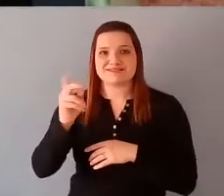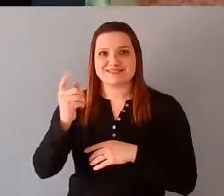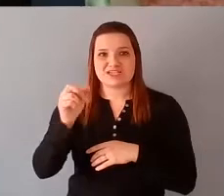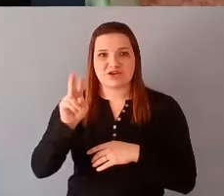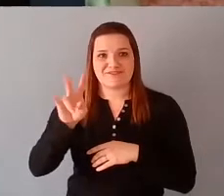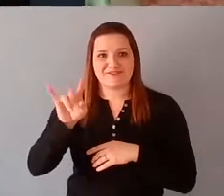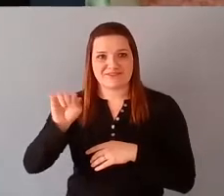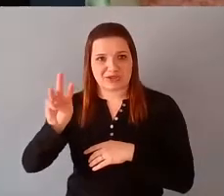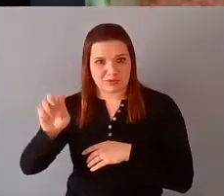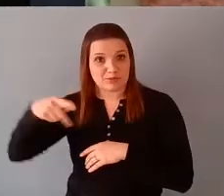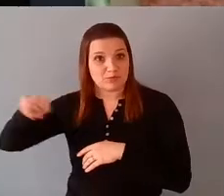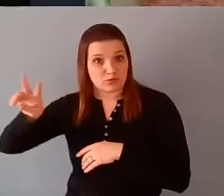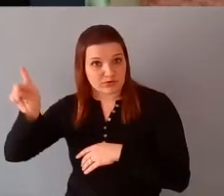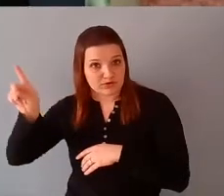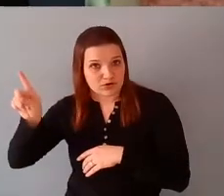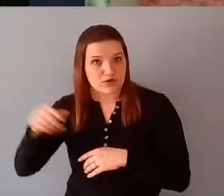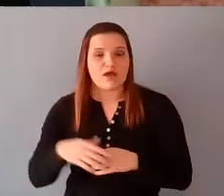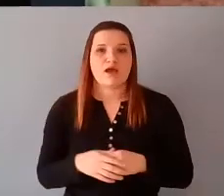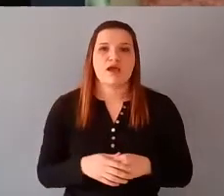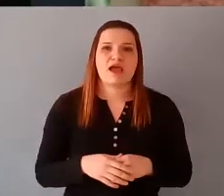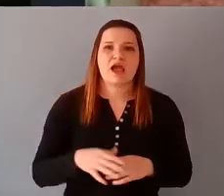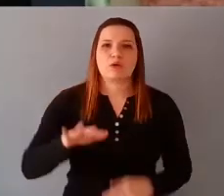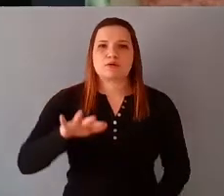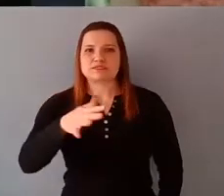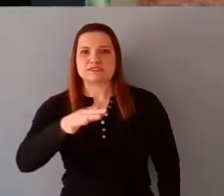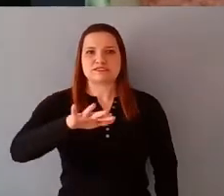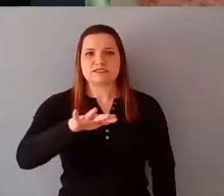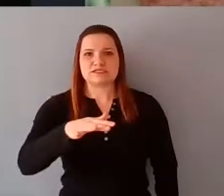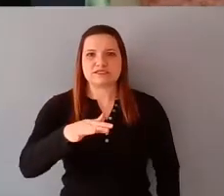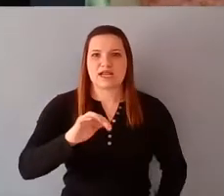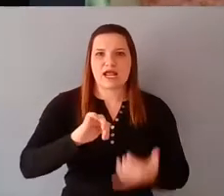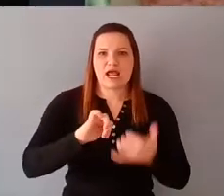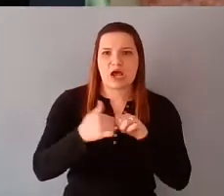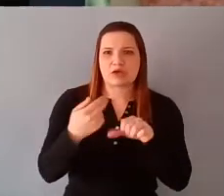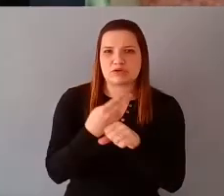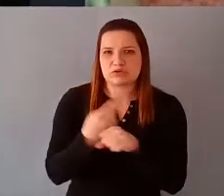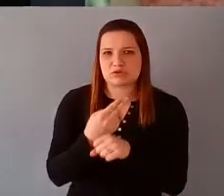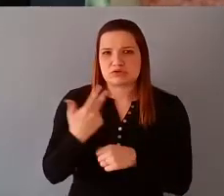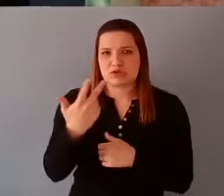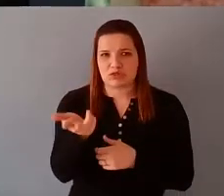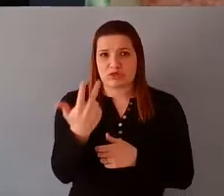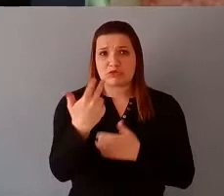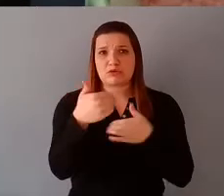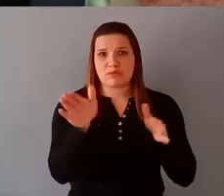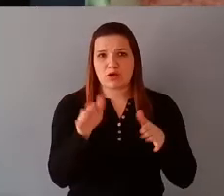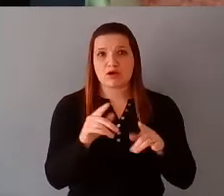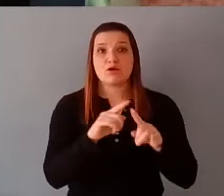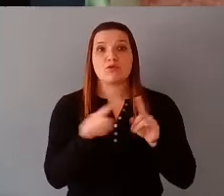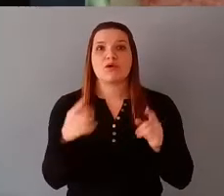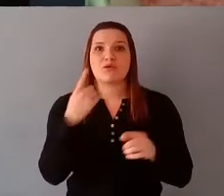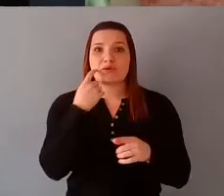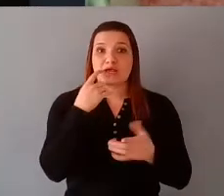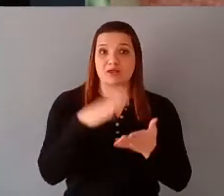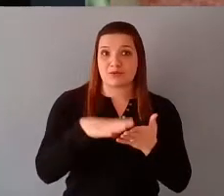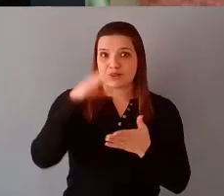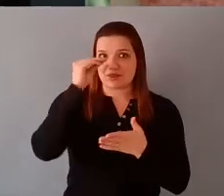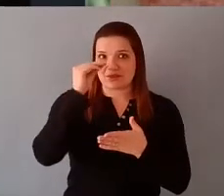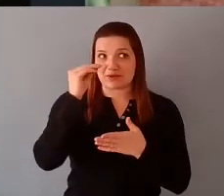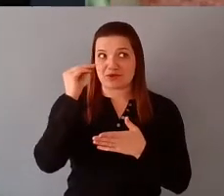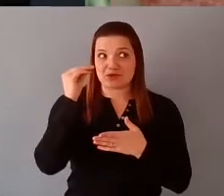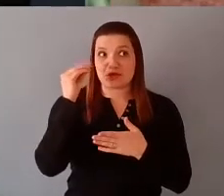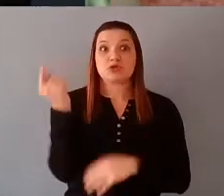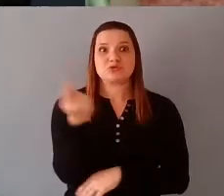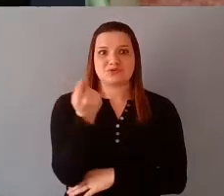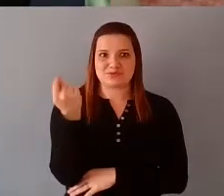Hospital, and kind of was undecided in terms of how they were going to use the 3rd case. Well, we just learned Tuesday